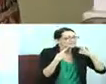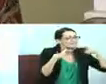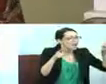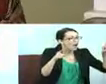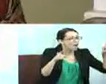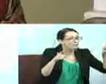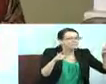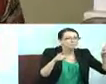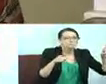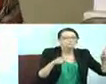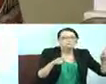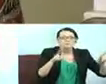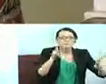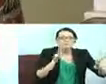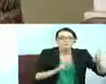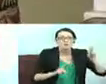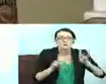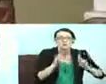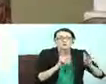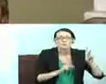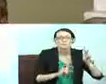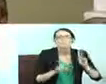another.